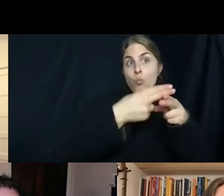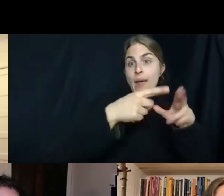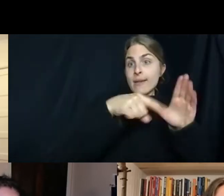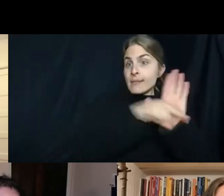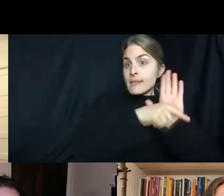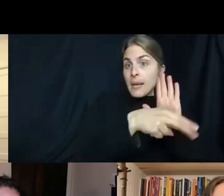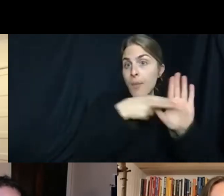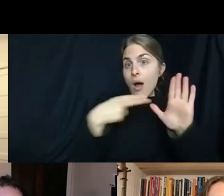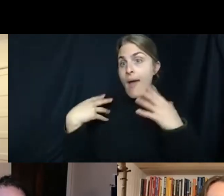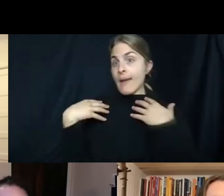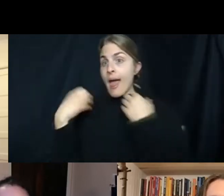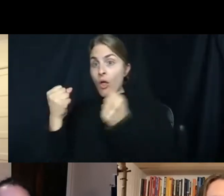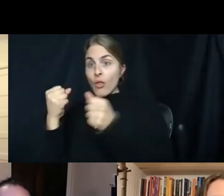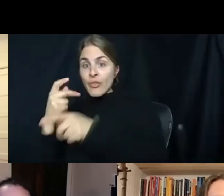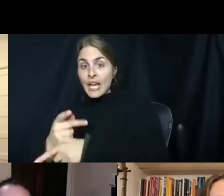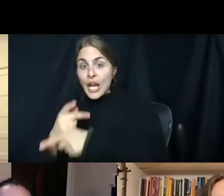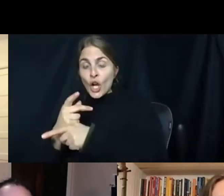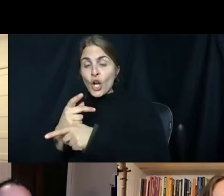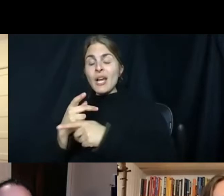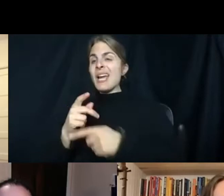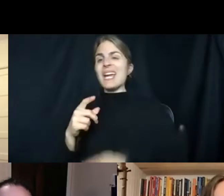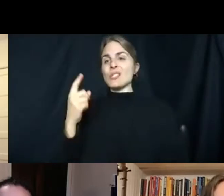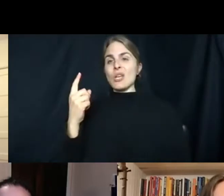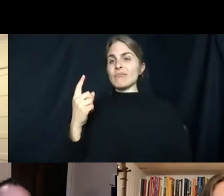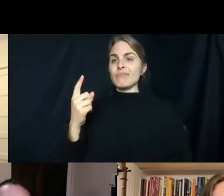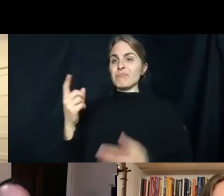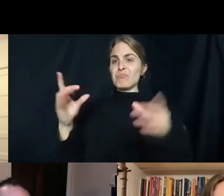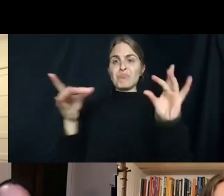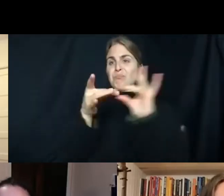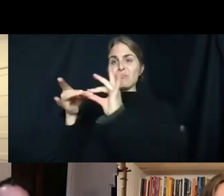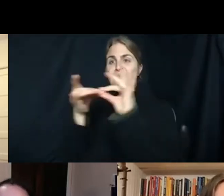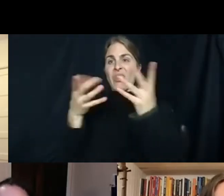one, like one way sort of thing, is like an incomplete picture.